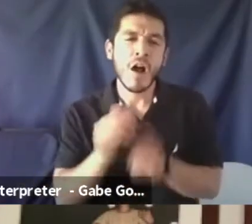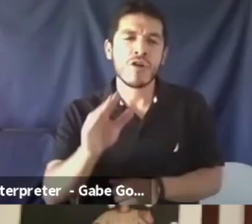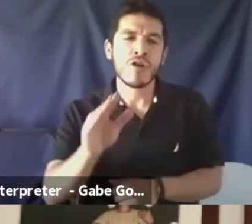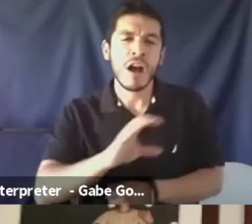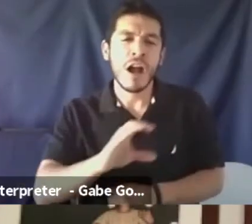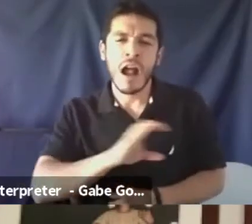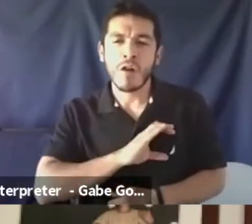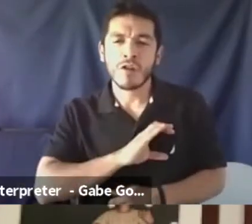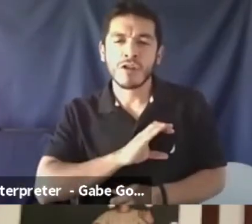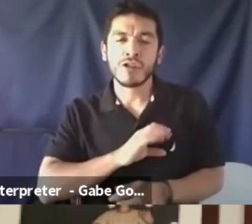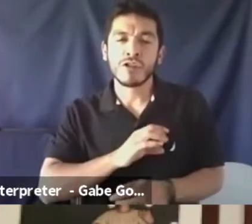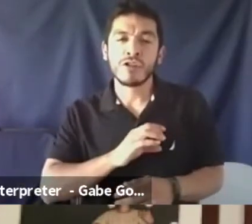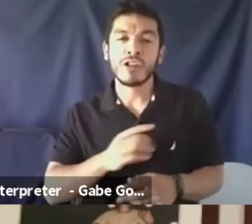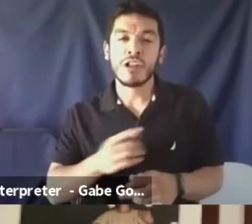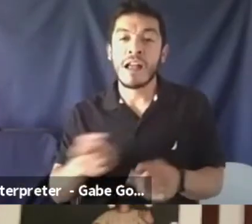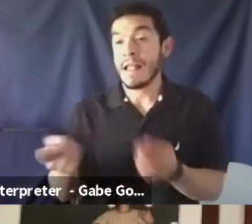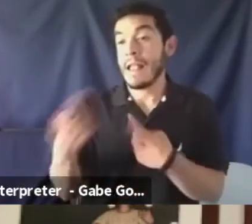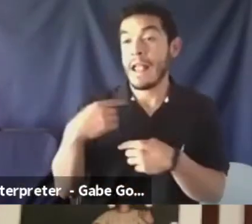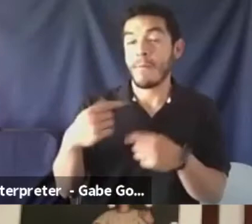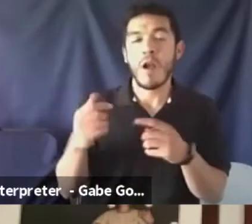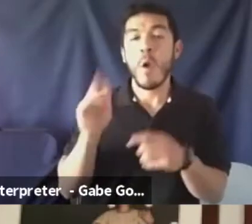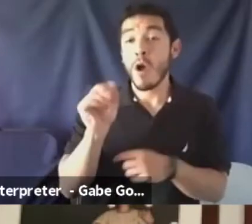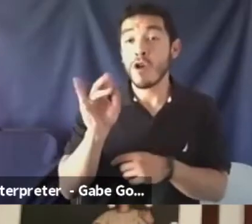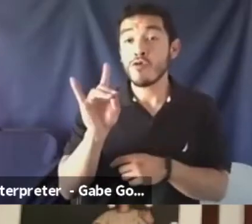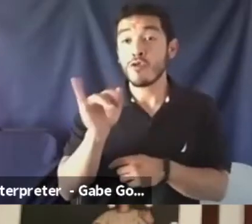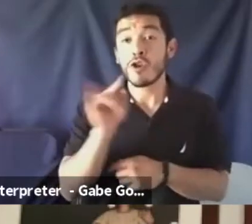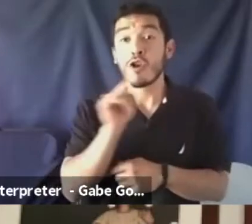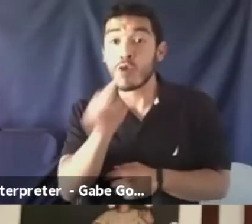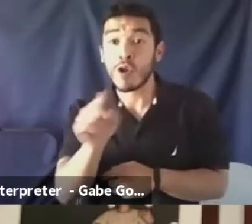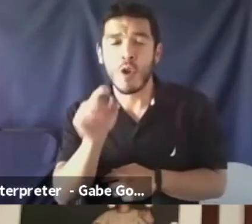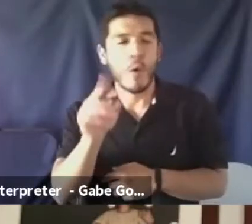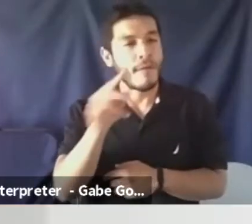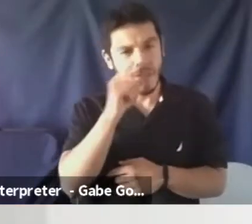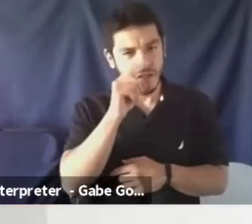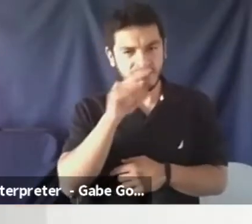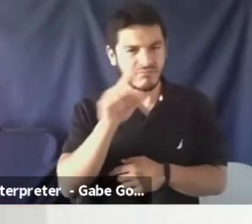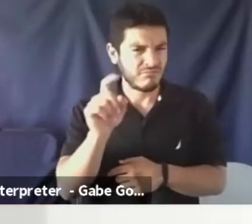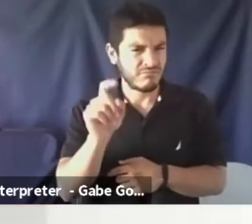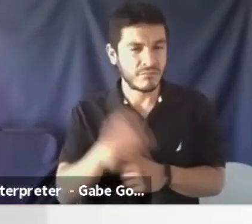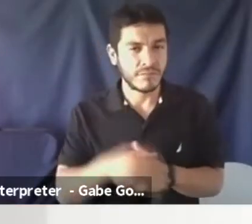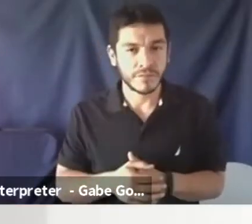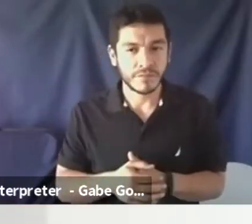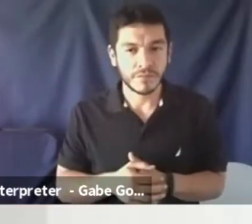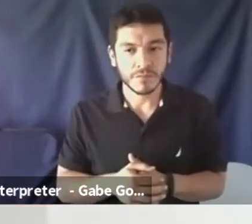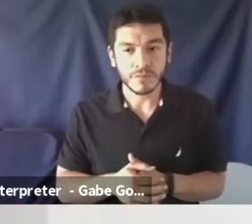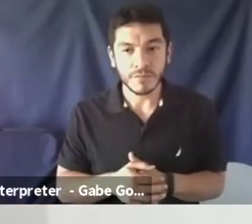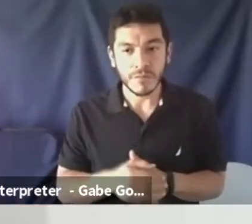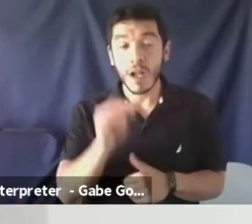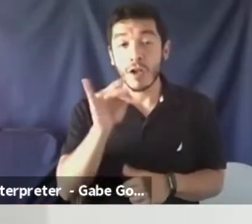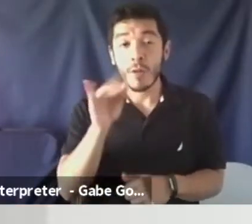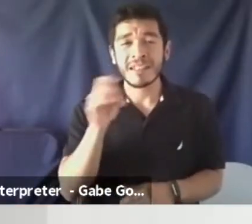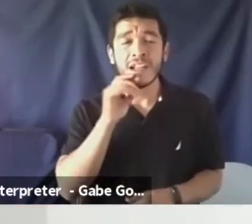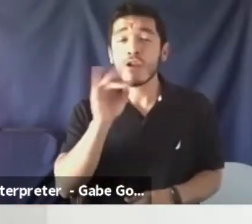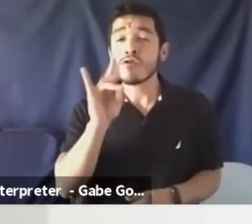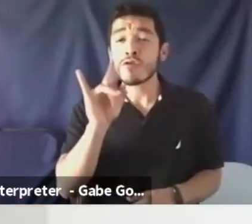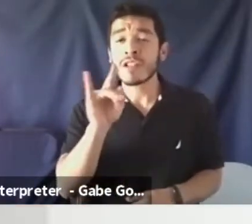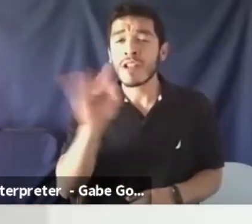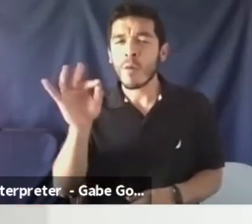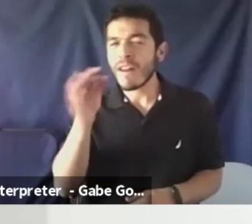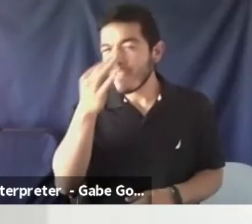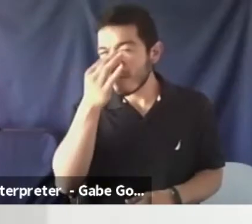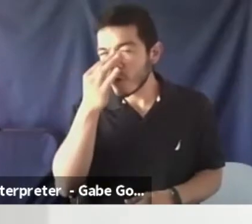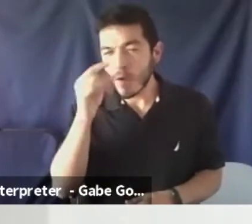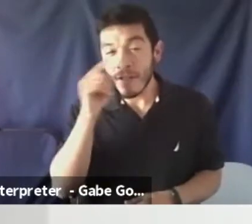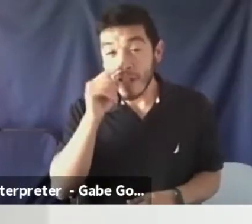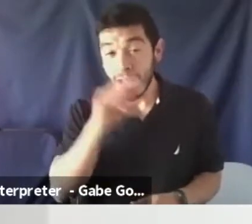came about? Was Judy real or fictional? Judy is one of the few fictional characters in the